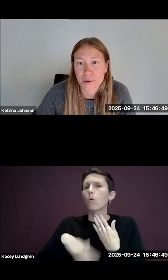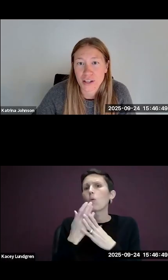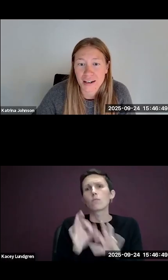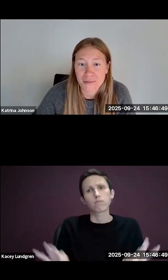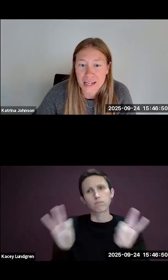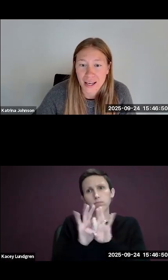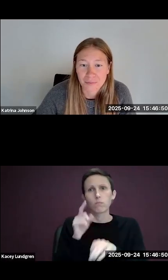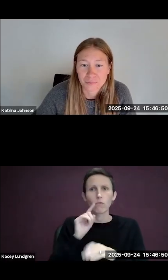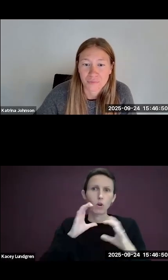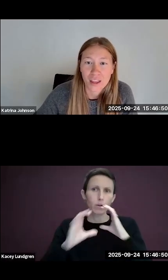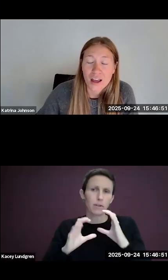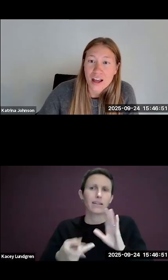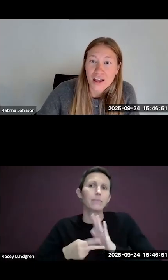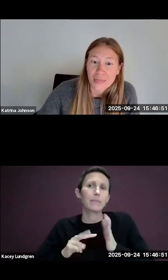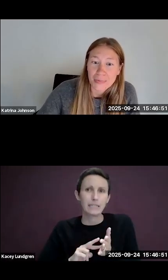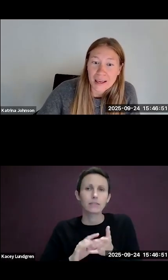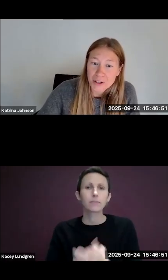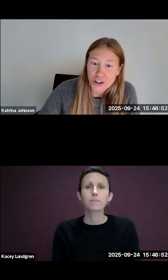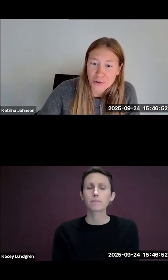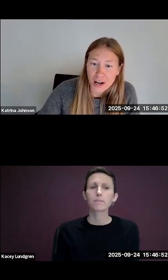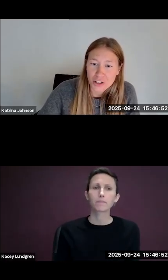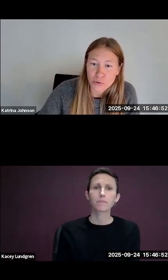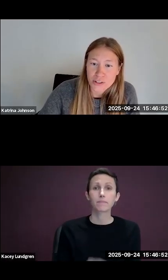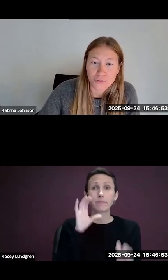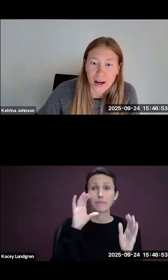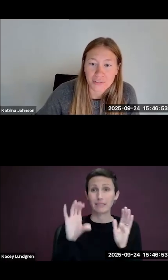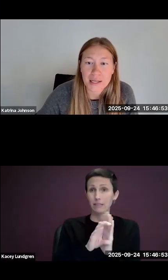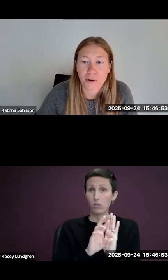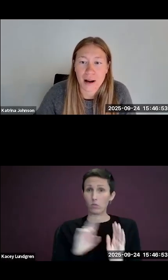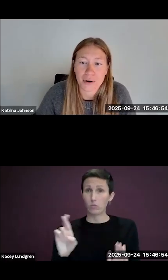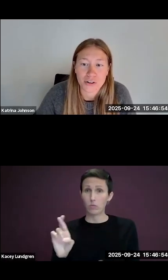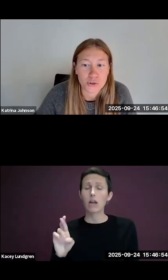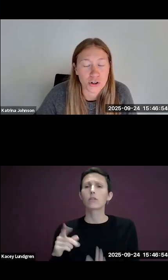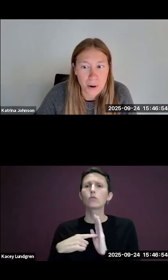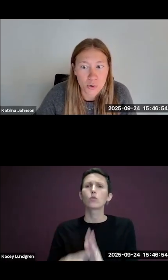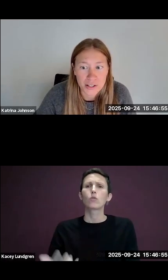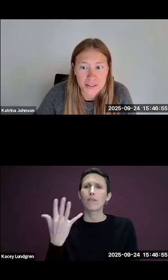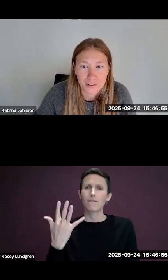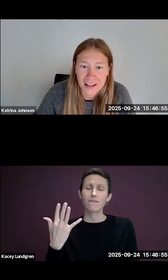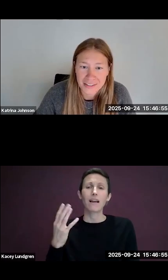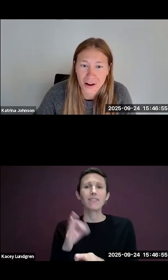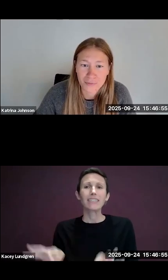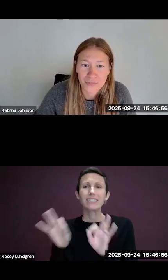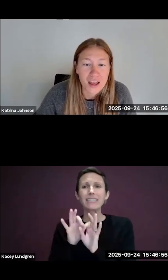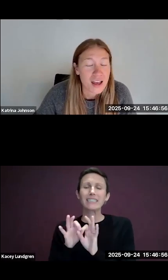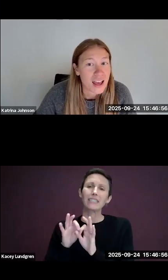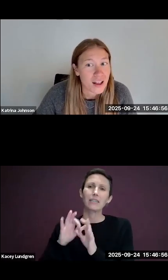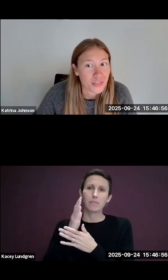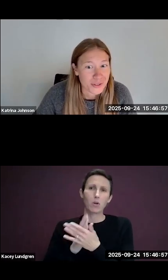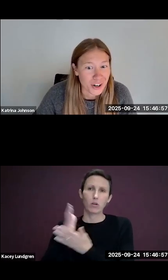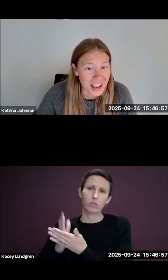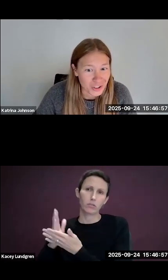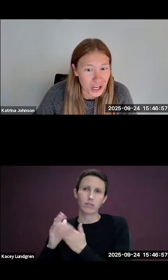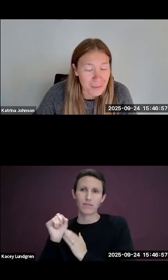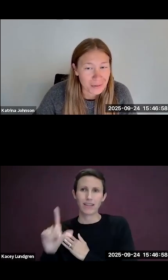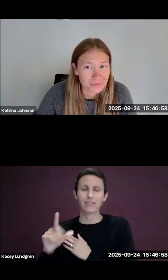roles in communicating meaning. The image on the right shows the 5 key parameters or components of ASL.